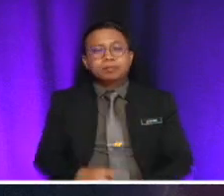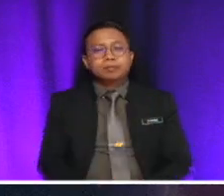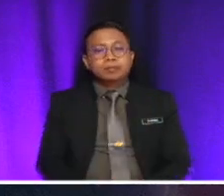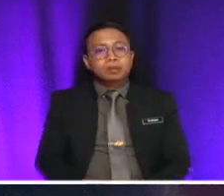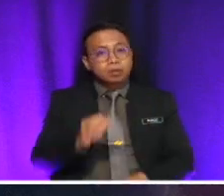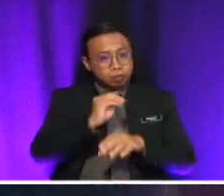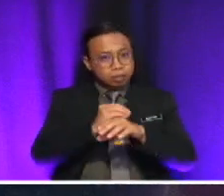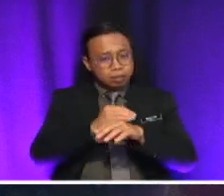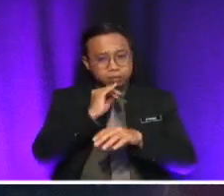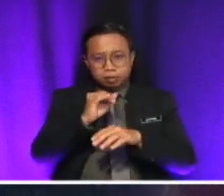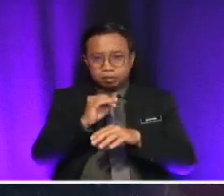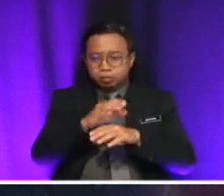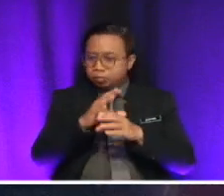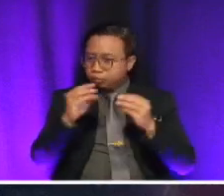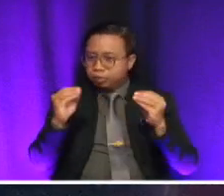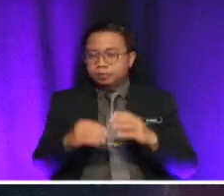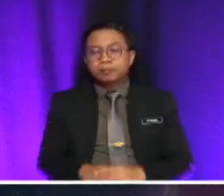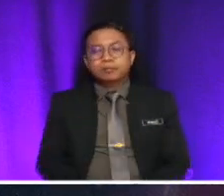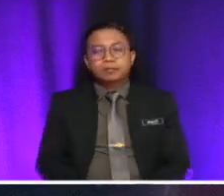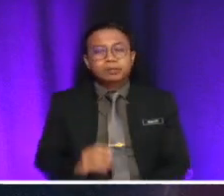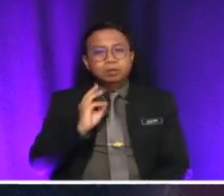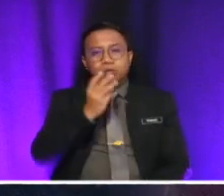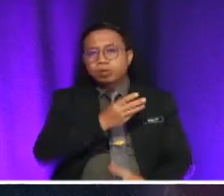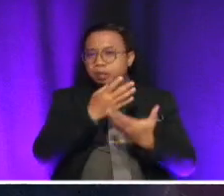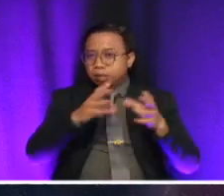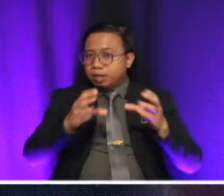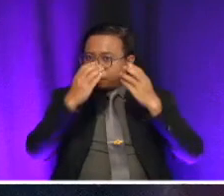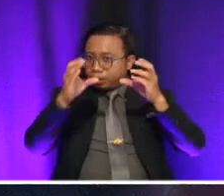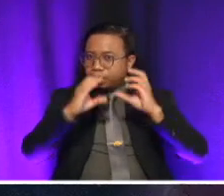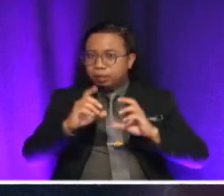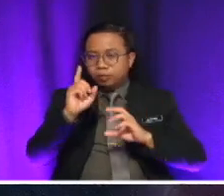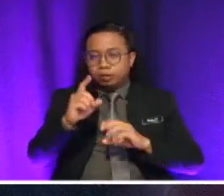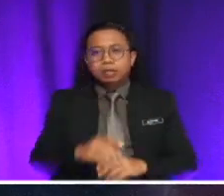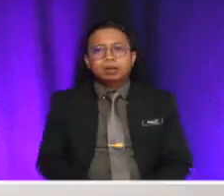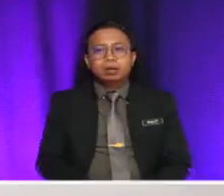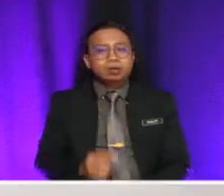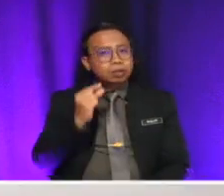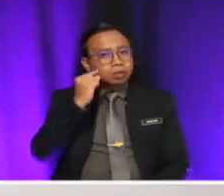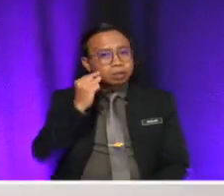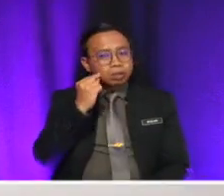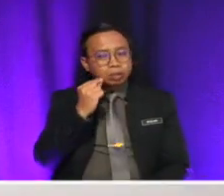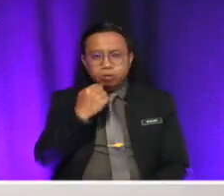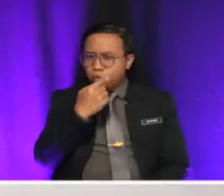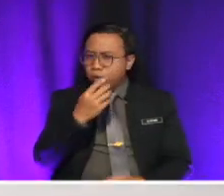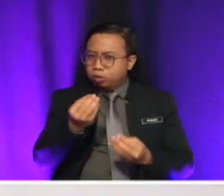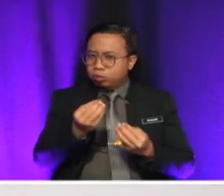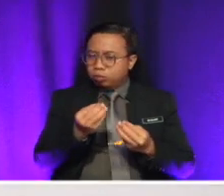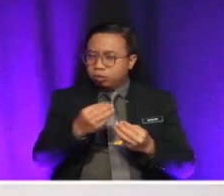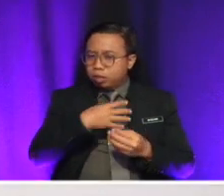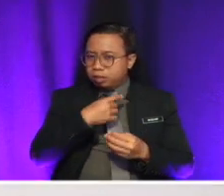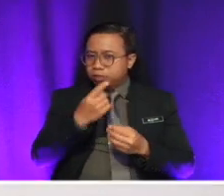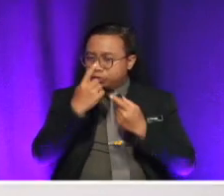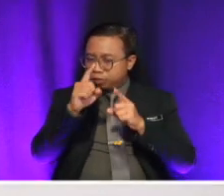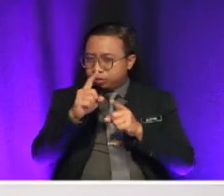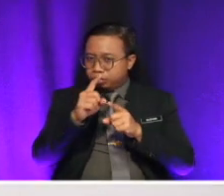time is up. Okay, so we have done paragraph 1. Now, girls, who would like to answer sentence number 2? And